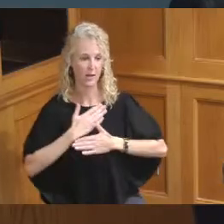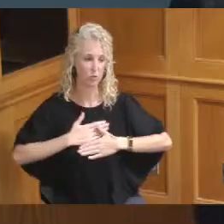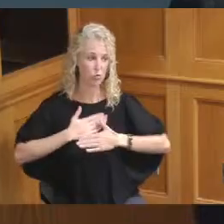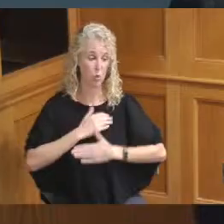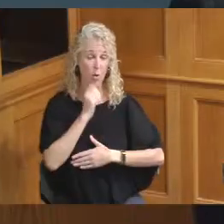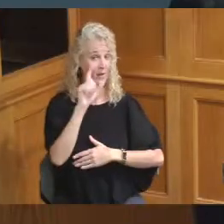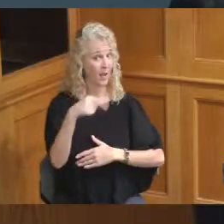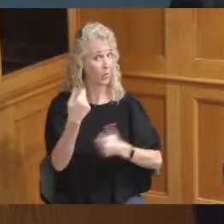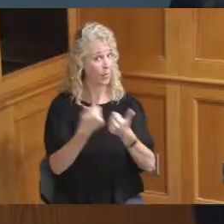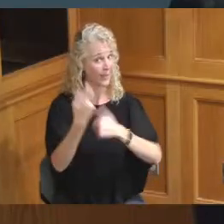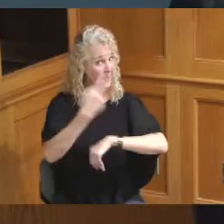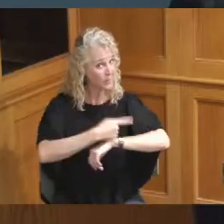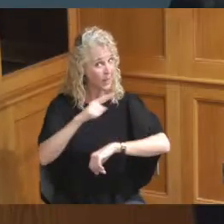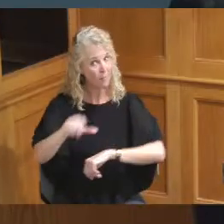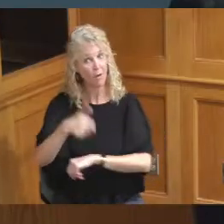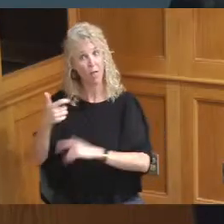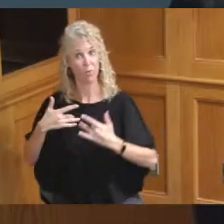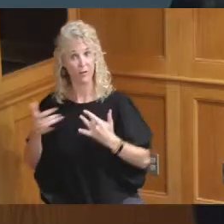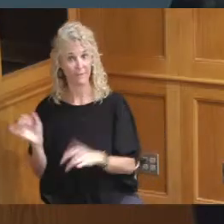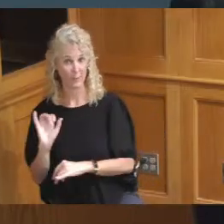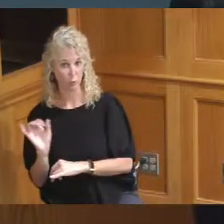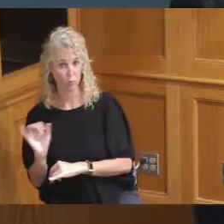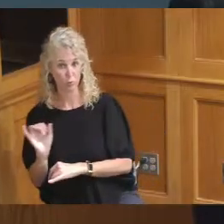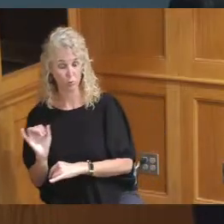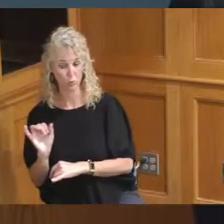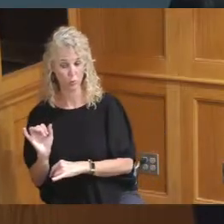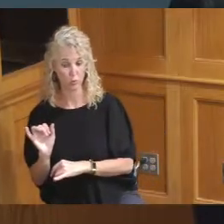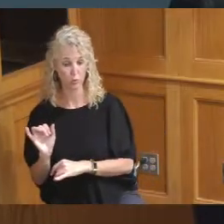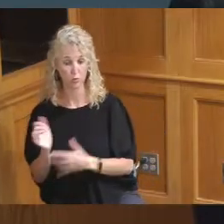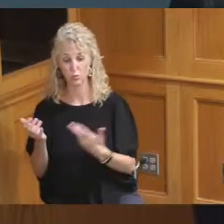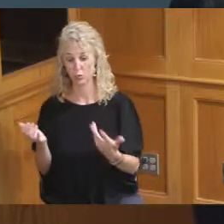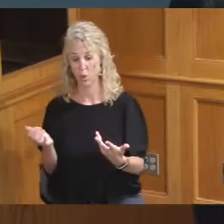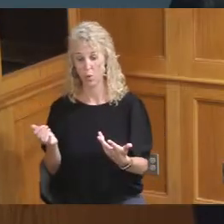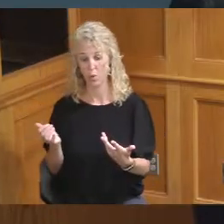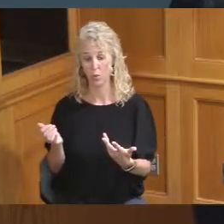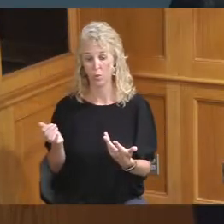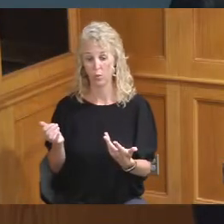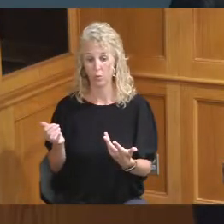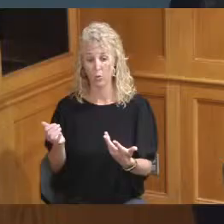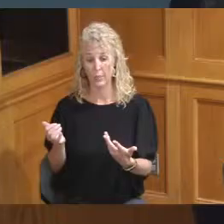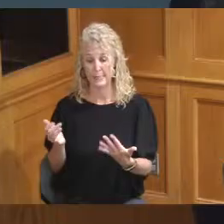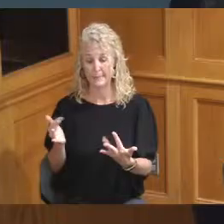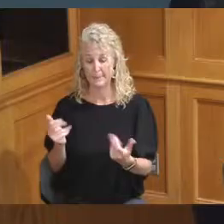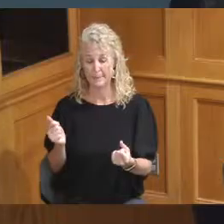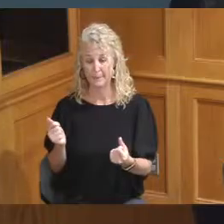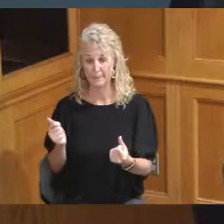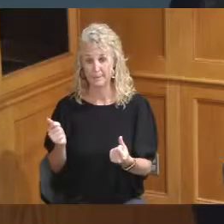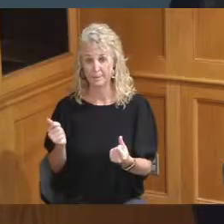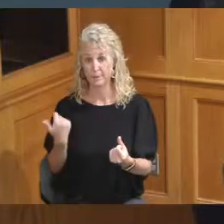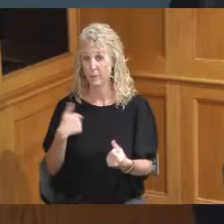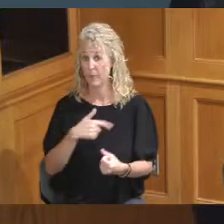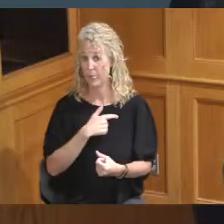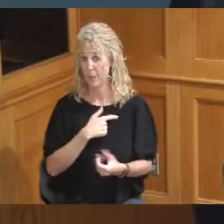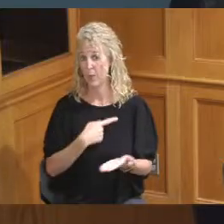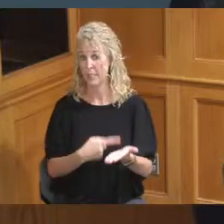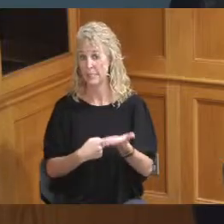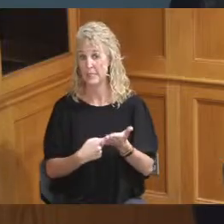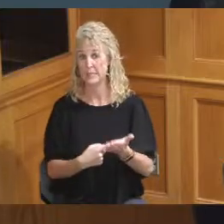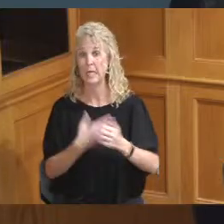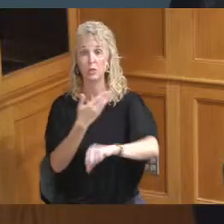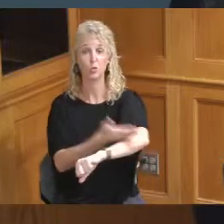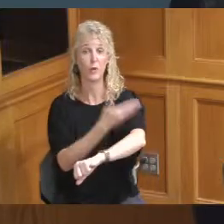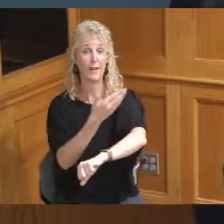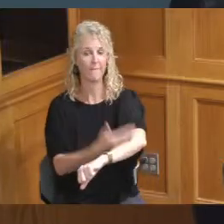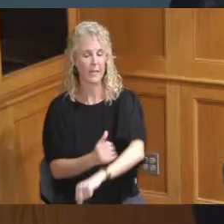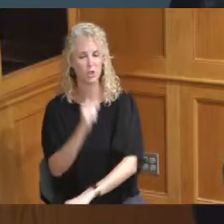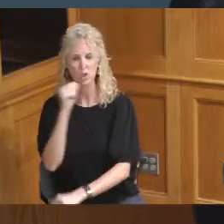but also for all the other events that will be happening in this stadium. The reason we are talking about a renovation and